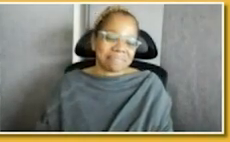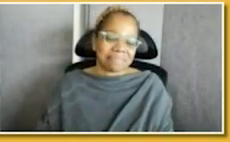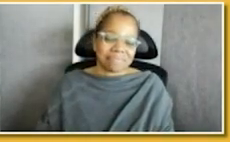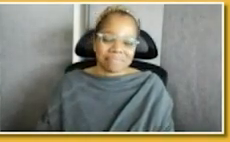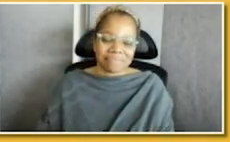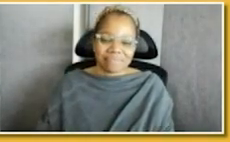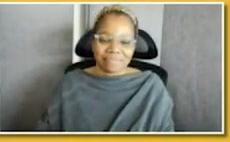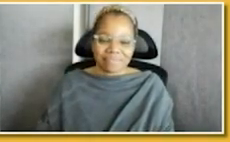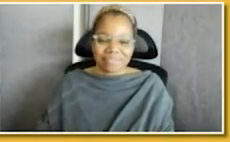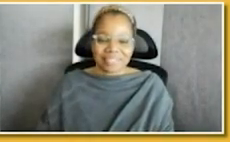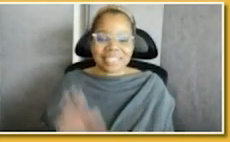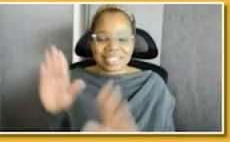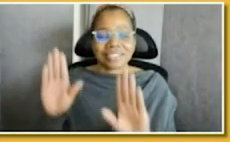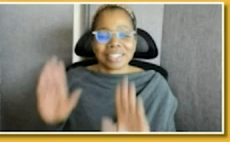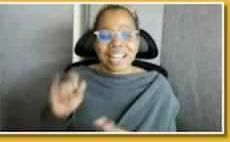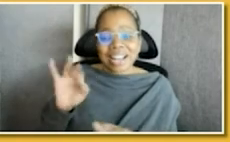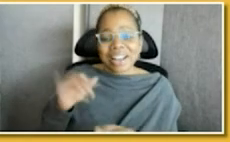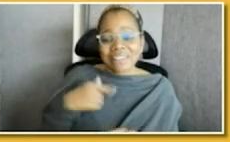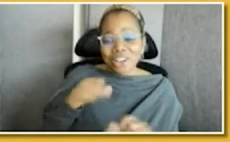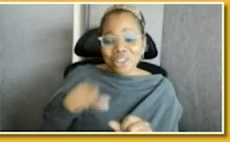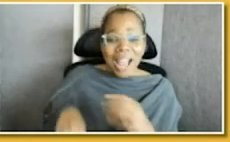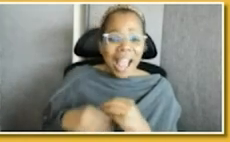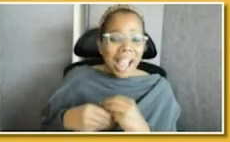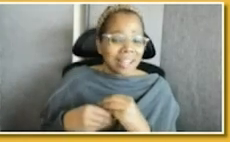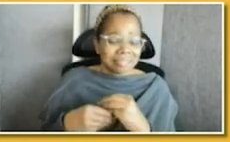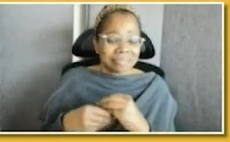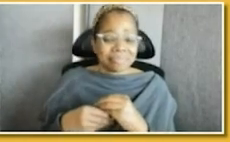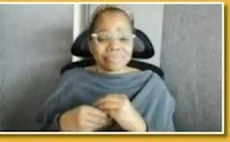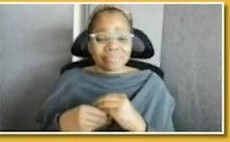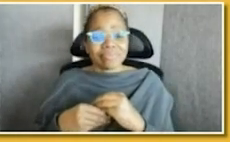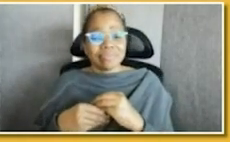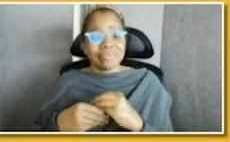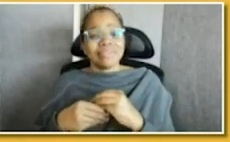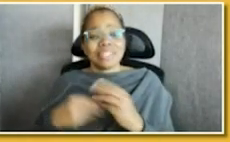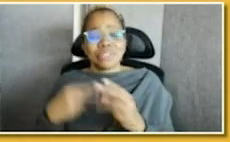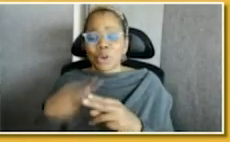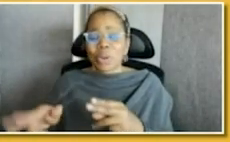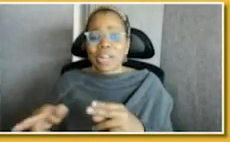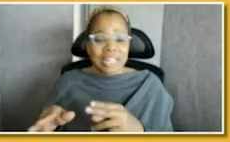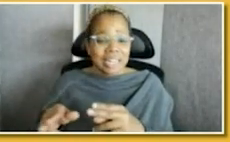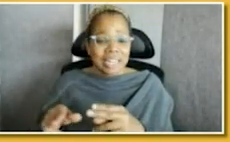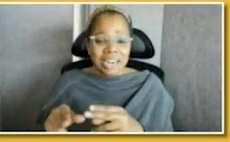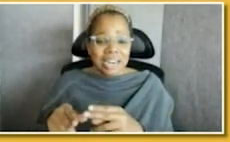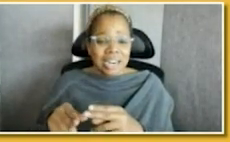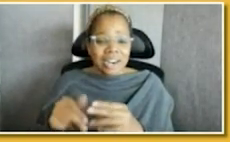And if I could just add, you know, real quick,